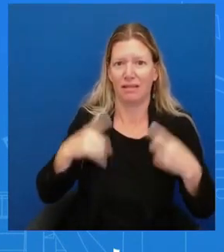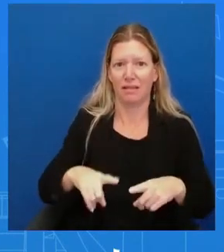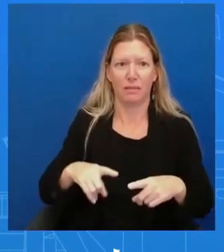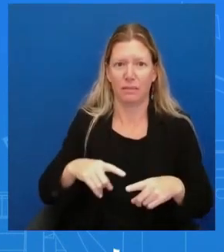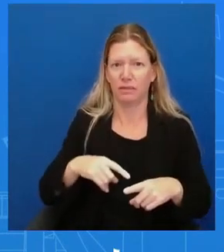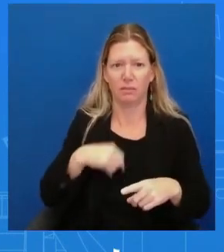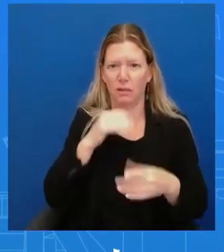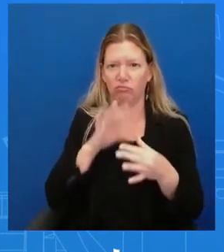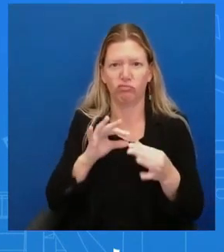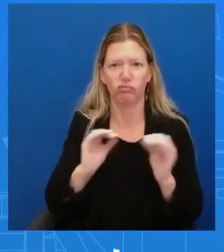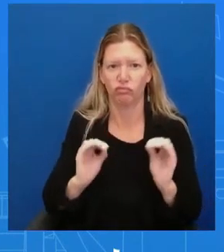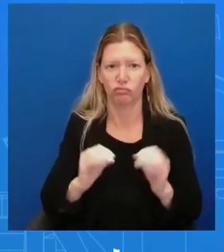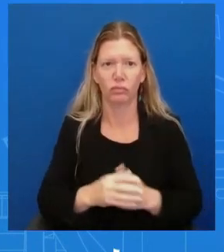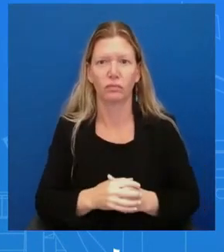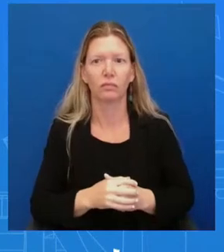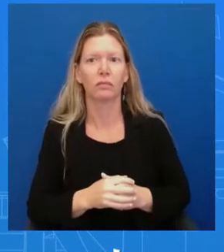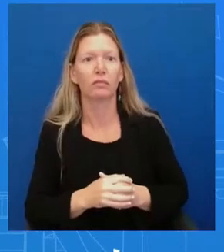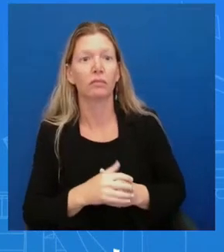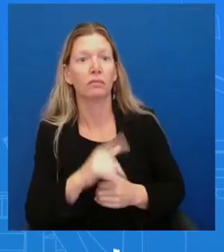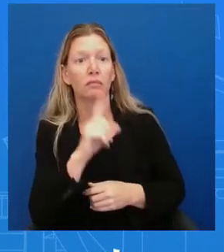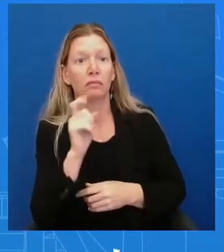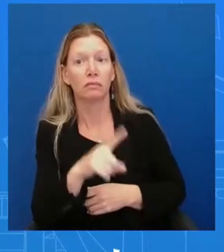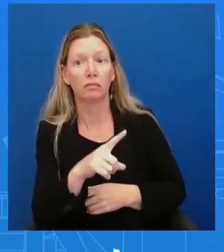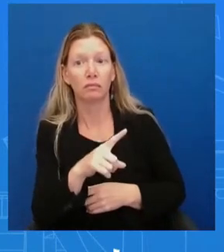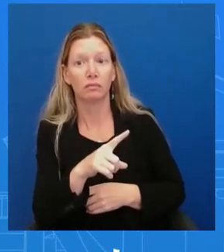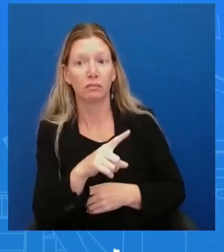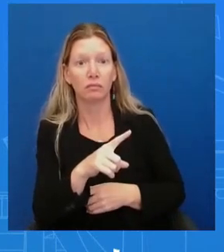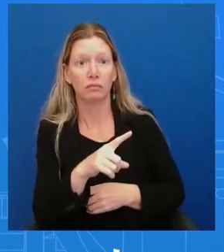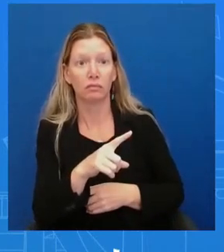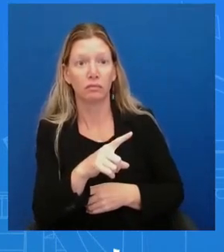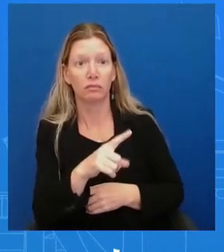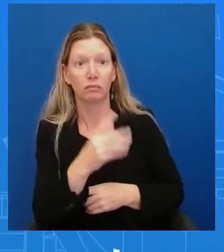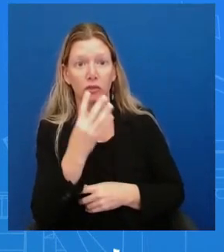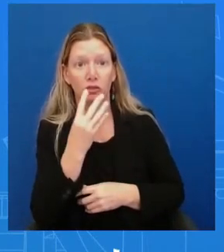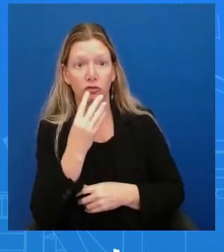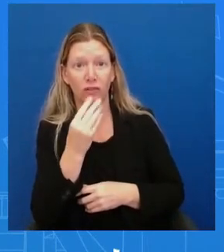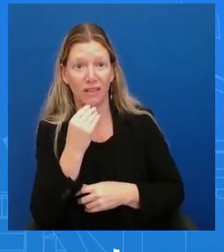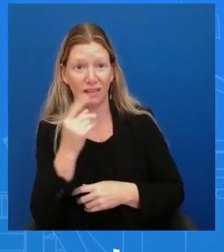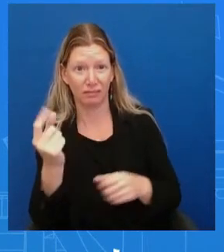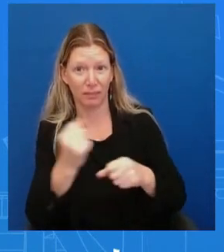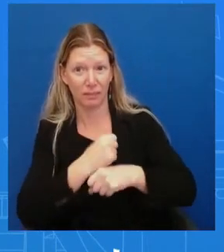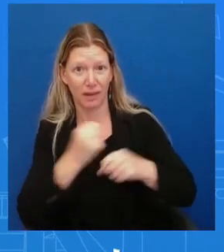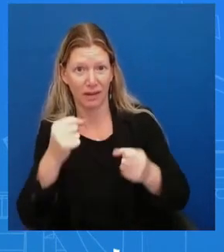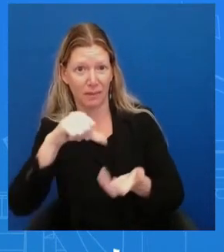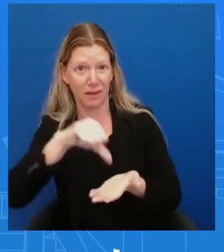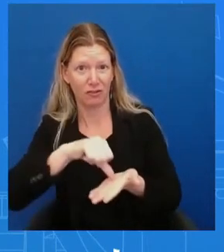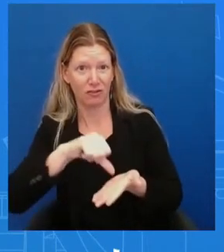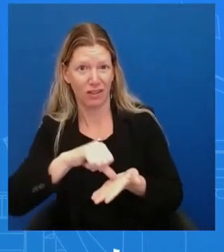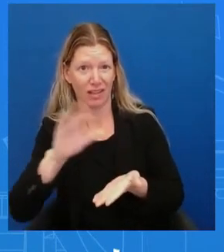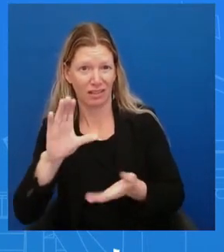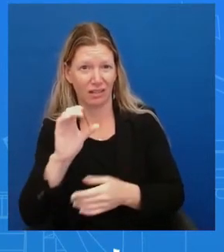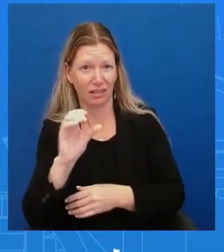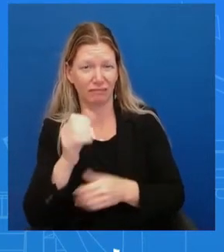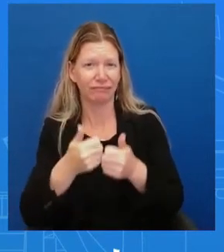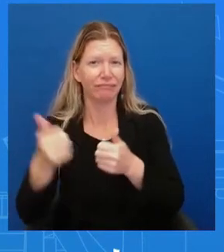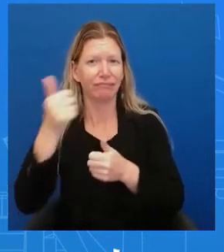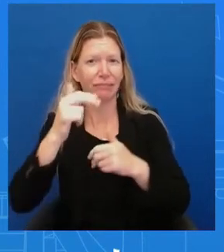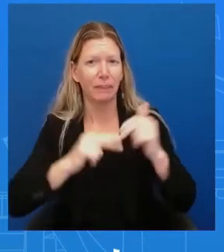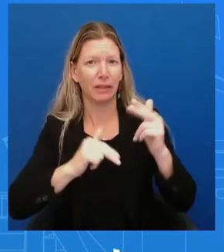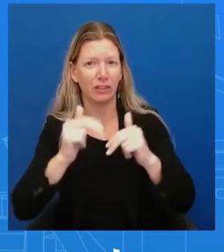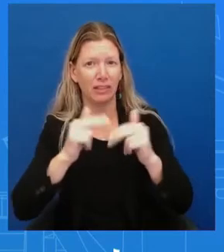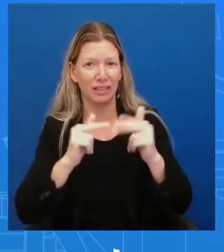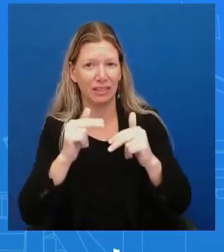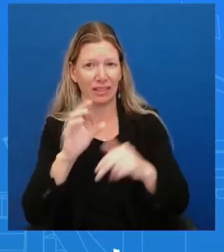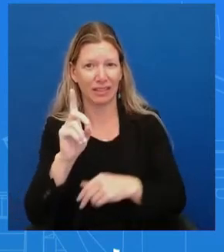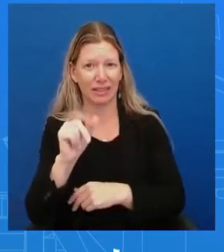today, apparently killed an Iranian military commander. Did you know about this in advance? Are you concerned this is an escalation? So look,